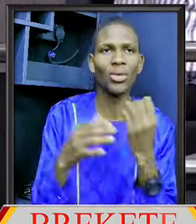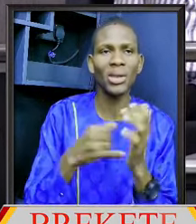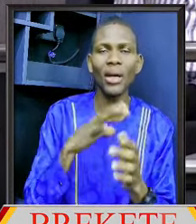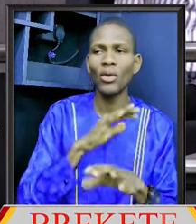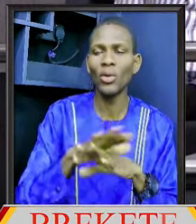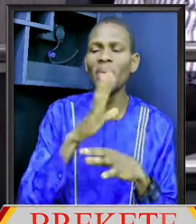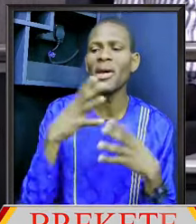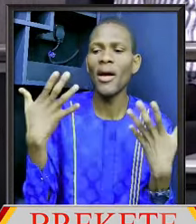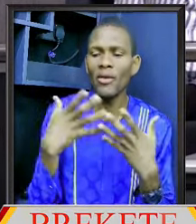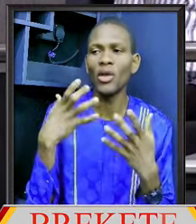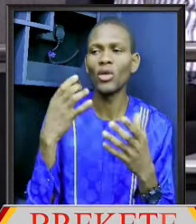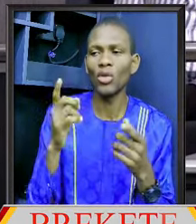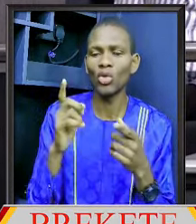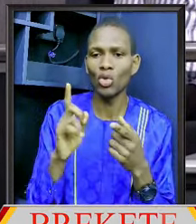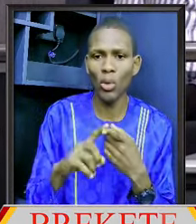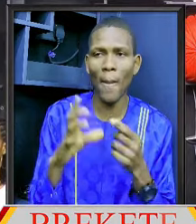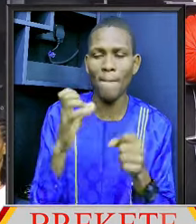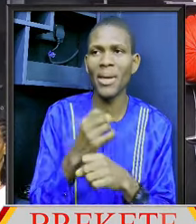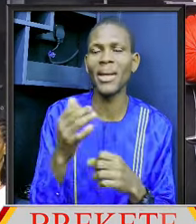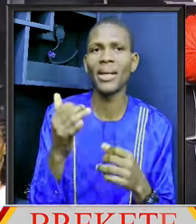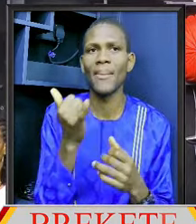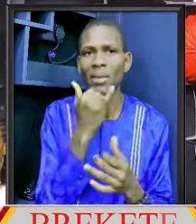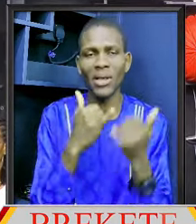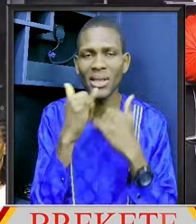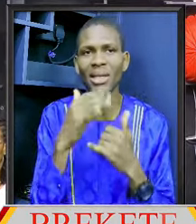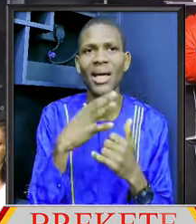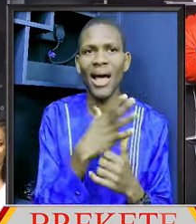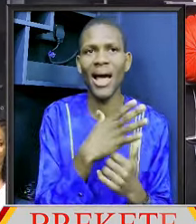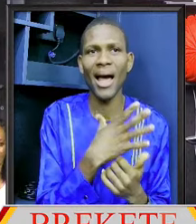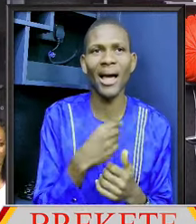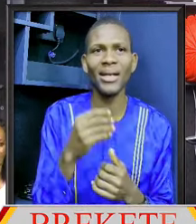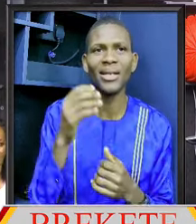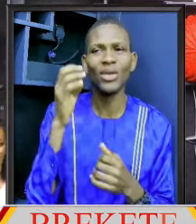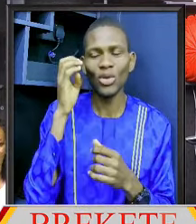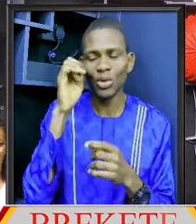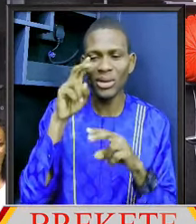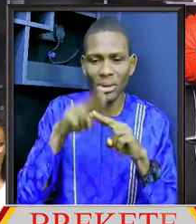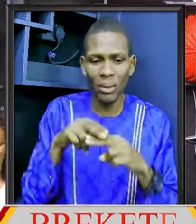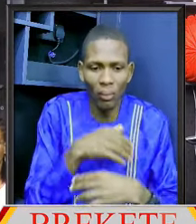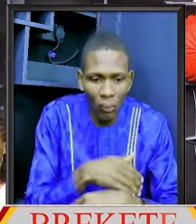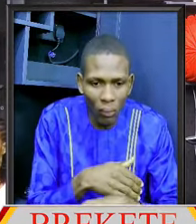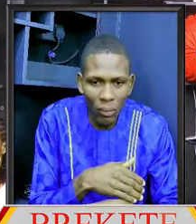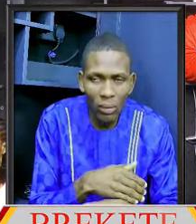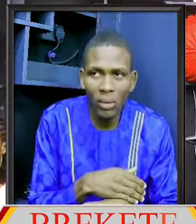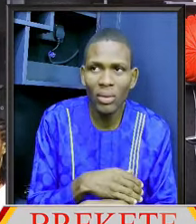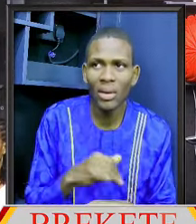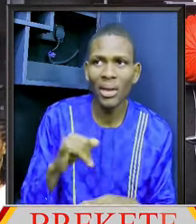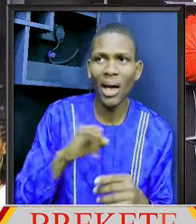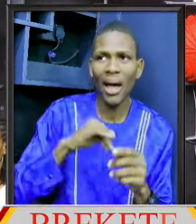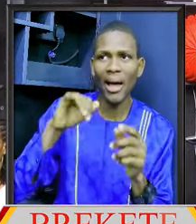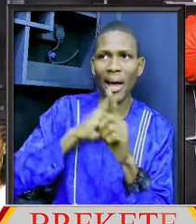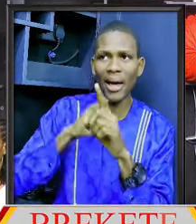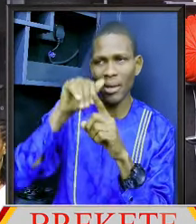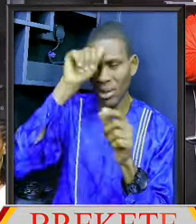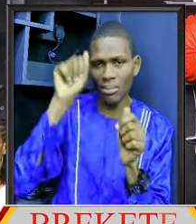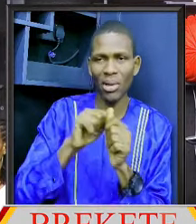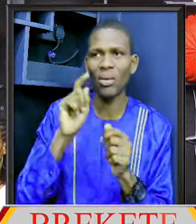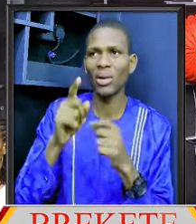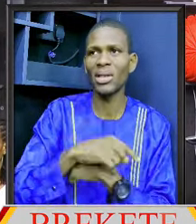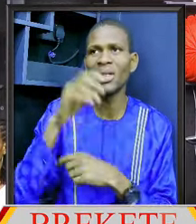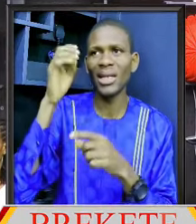of making mistakes. Even talk and I never tell. Cause you don't they do like this, Kunkuru. I remember the day